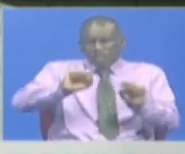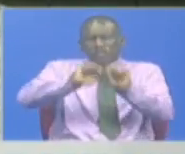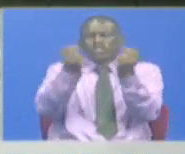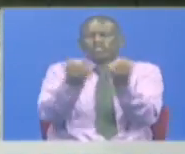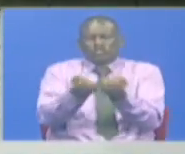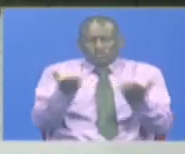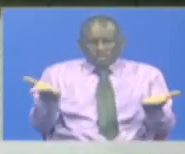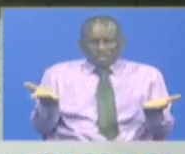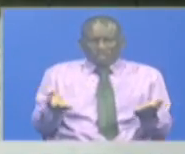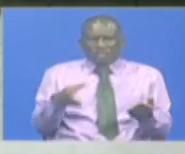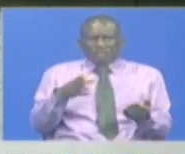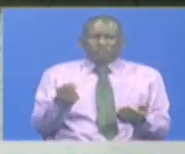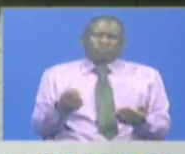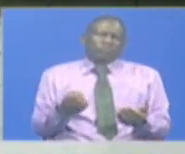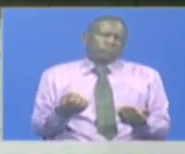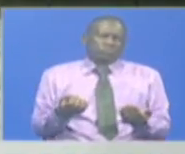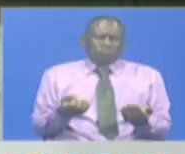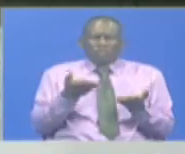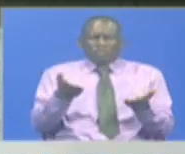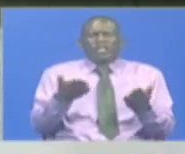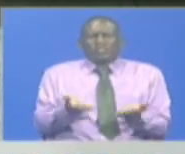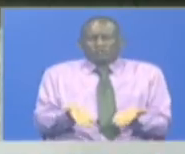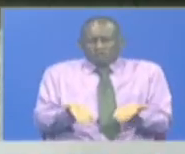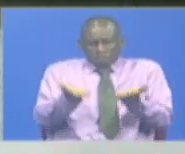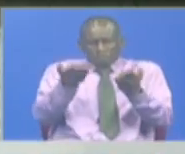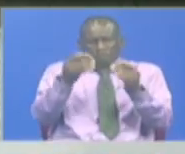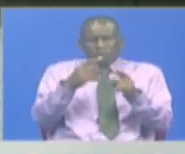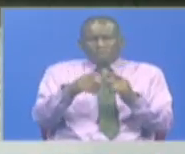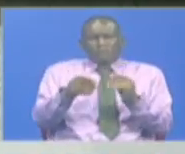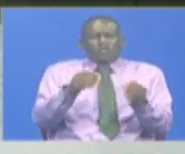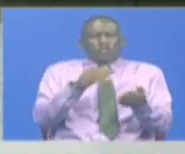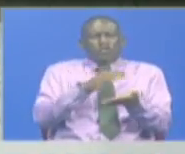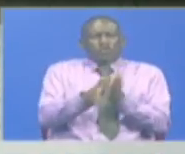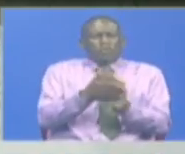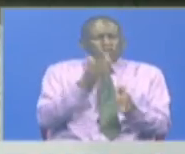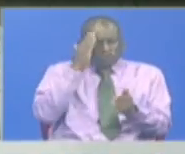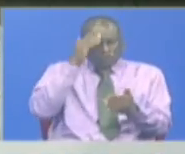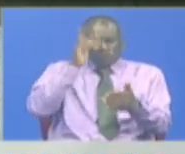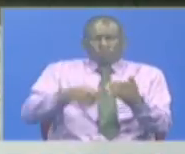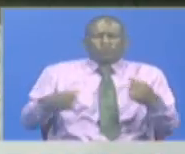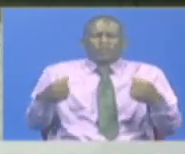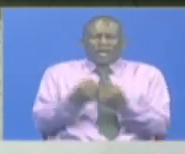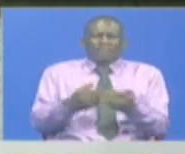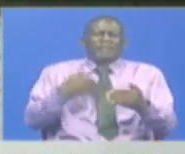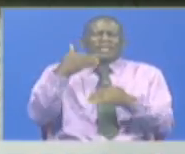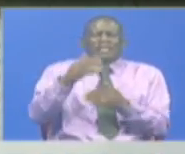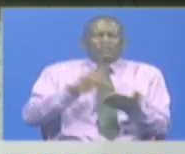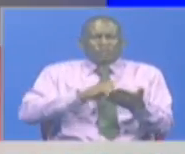relax, things could get better, but I don't think anybody knows what's going to happen next week, let alone next month.